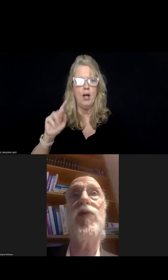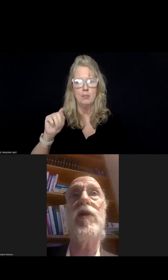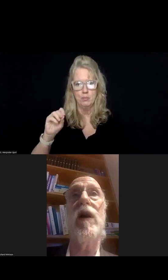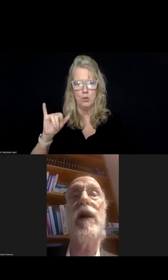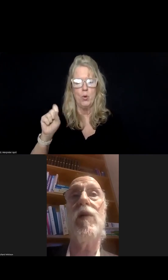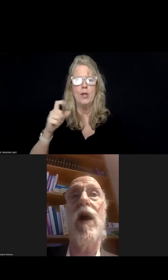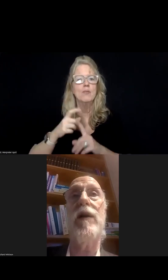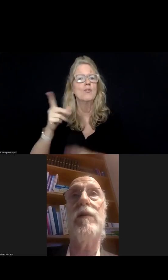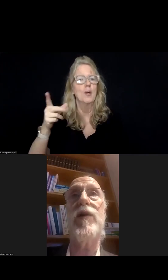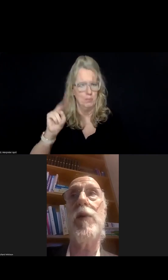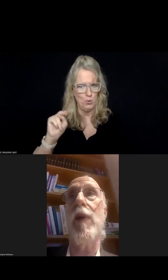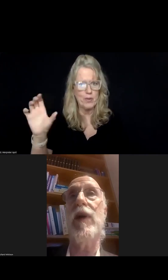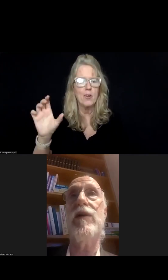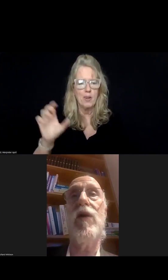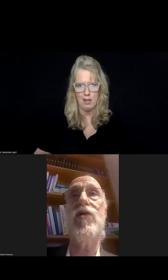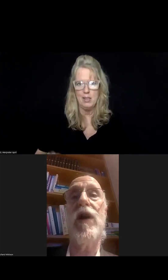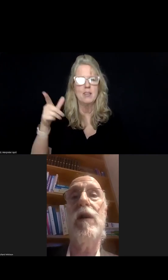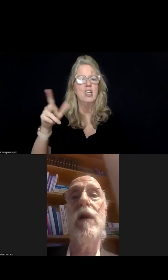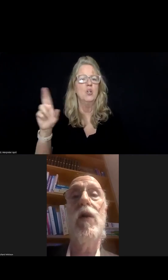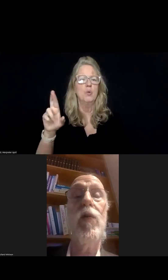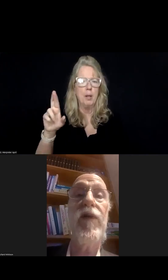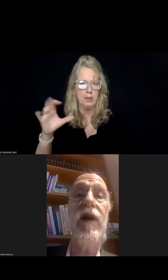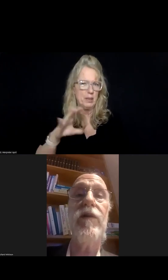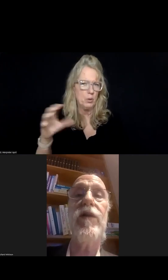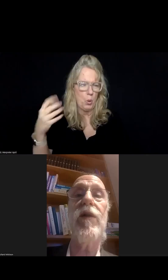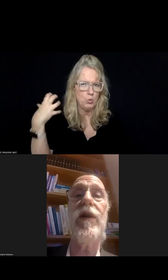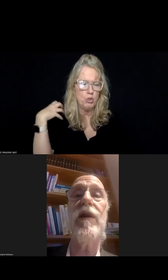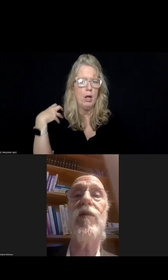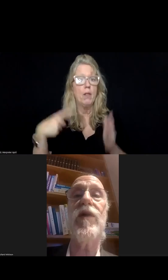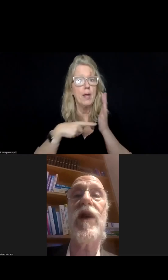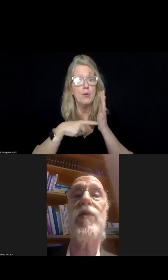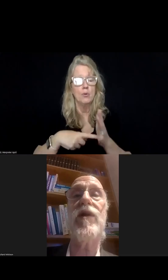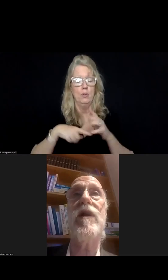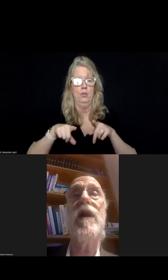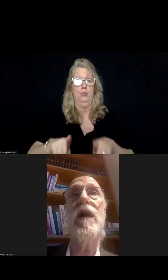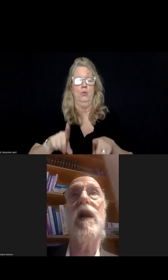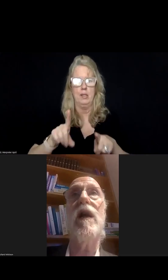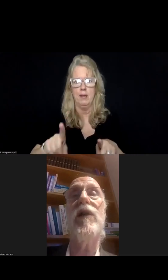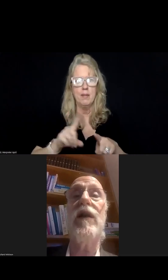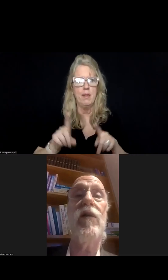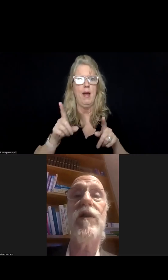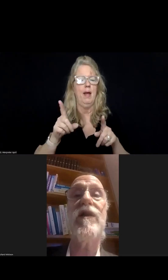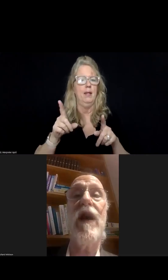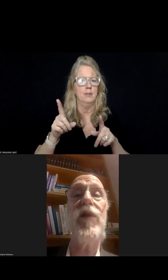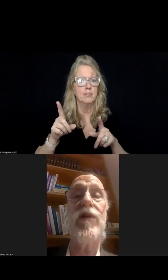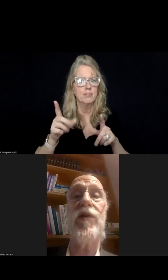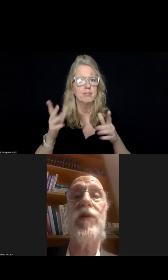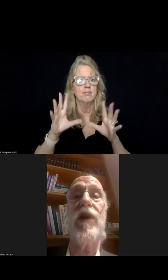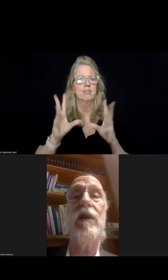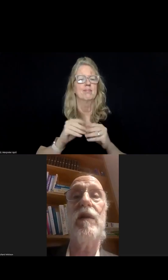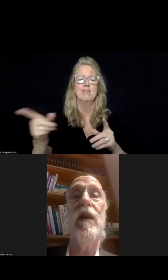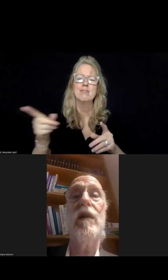from North Carolina, who's the Republican co-chair, who revealed during this reception that he lost his nephew